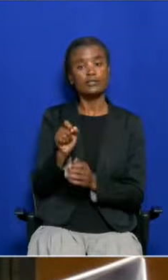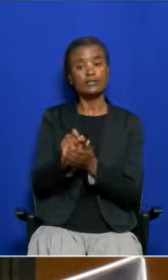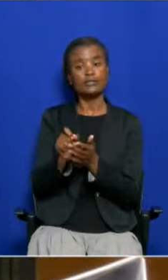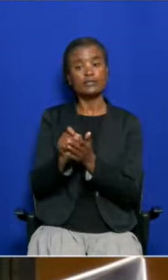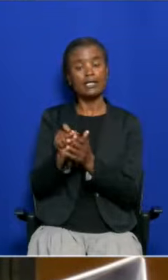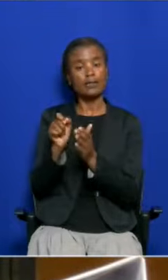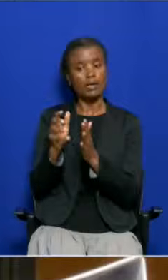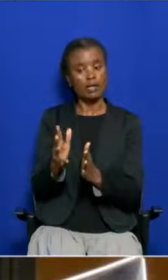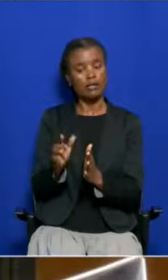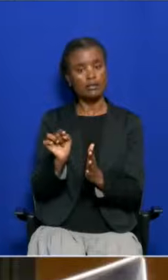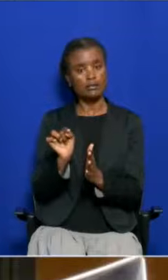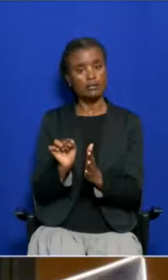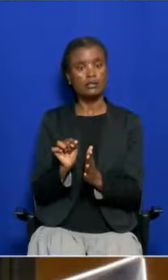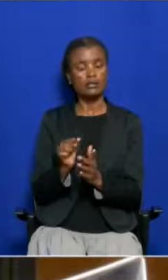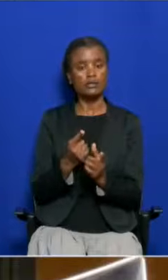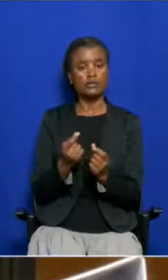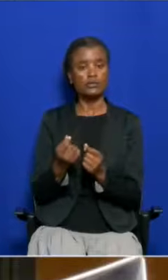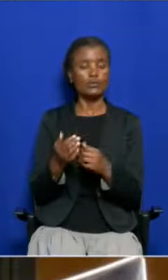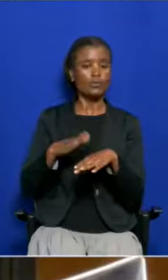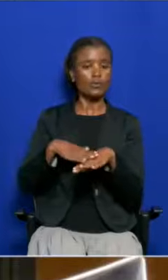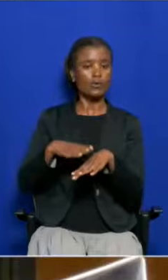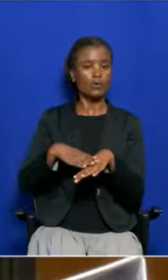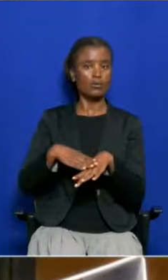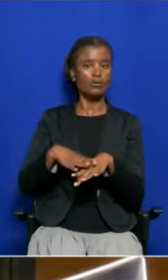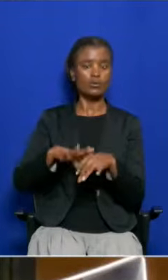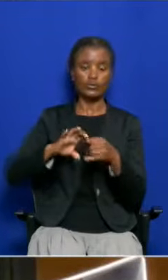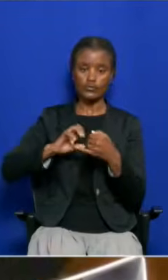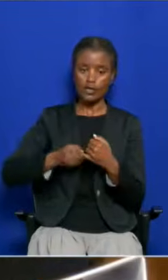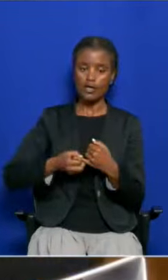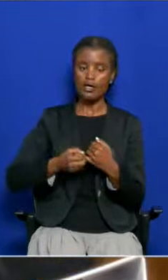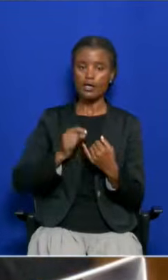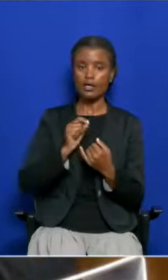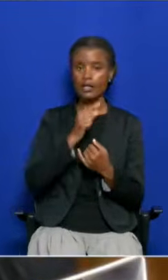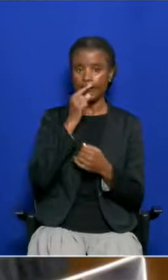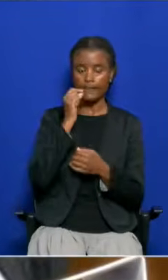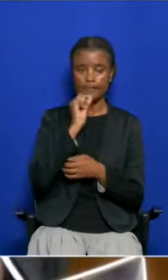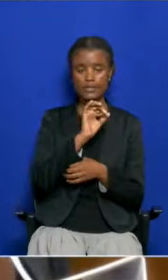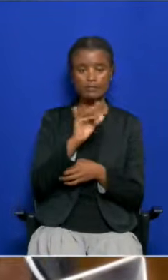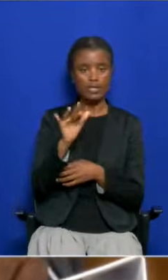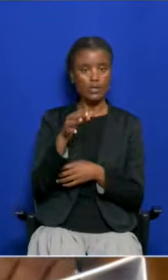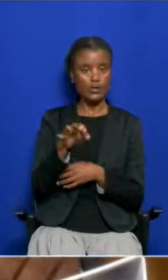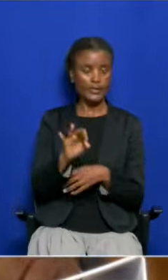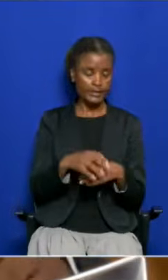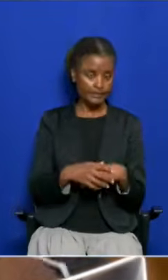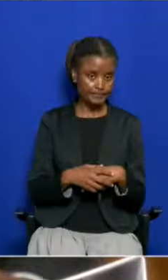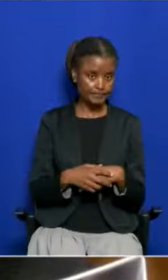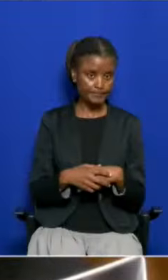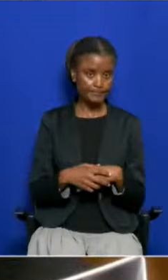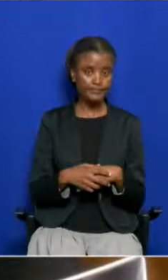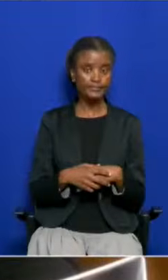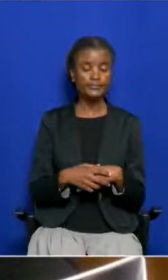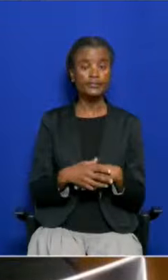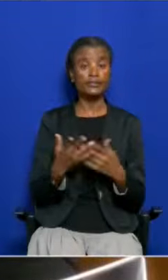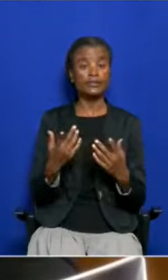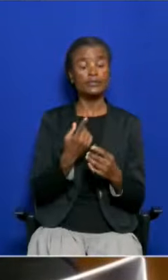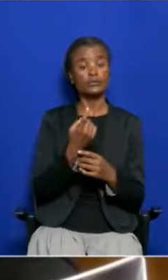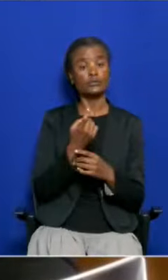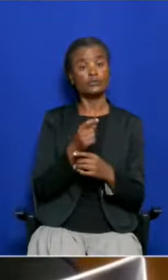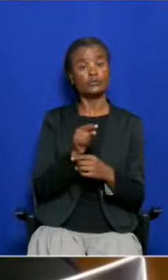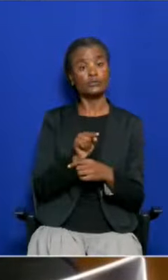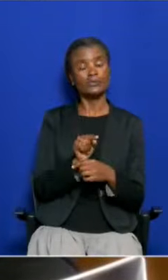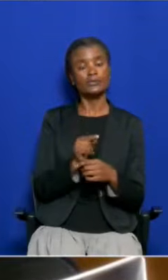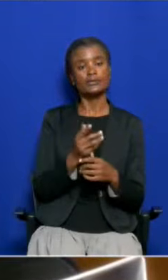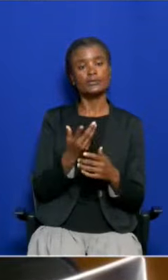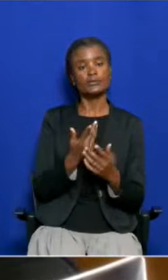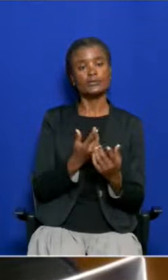a bit of effort and spell the names correctly. But perhaps with just this one, Mthakati as